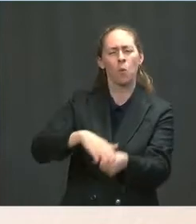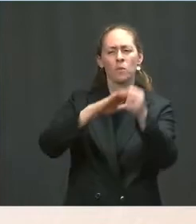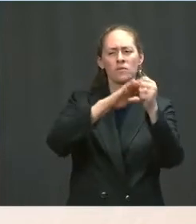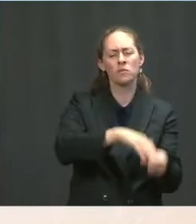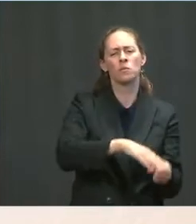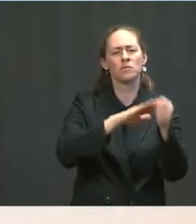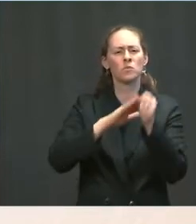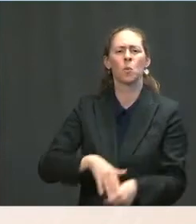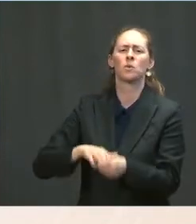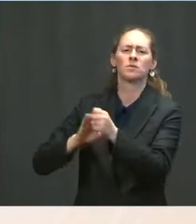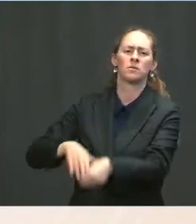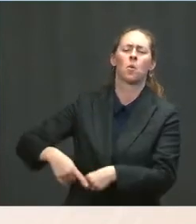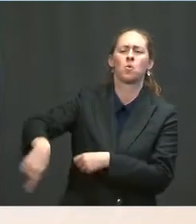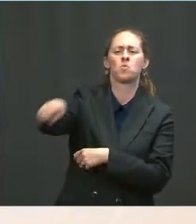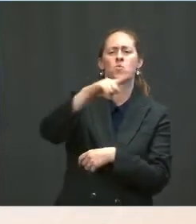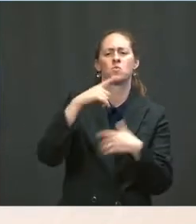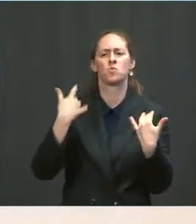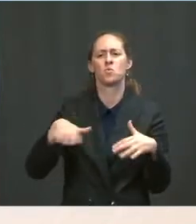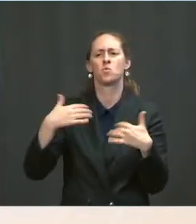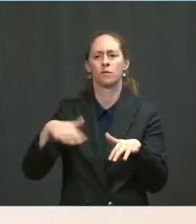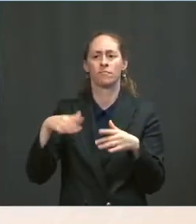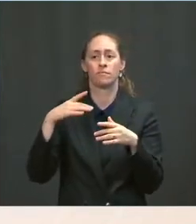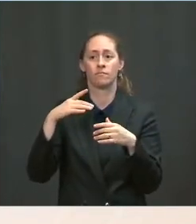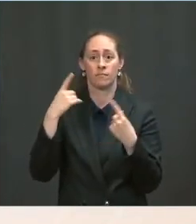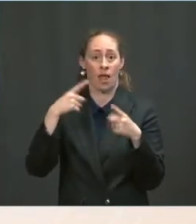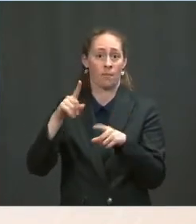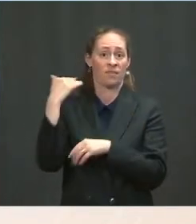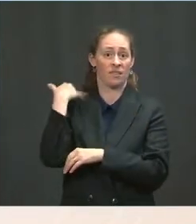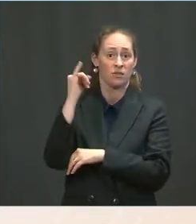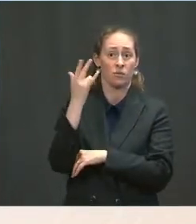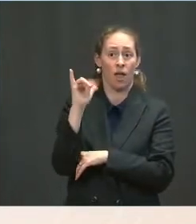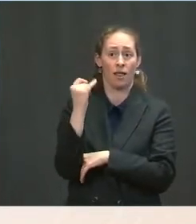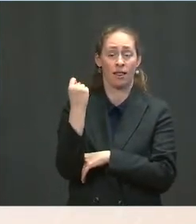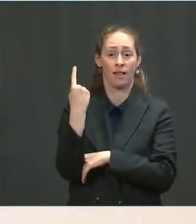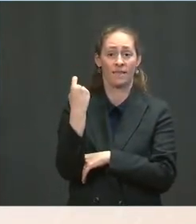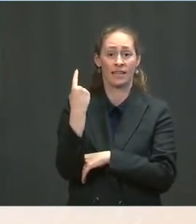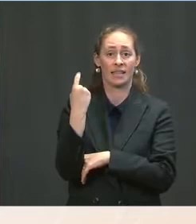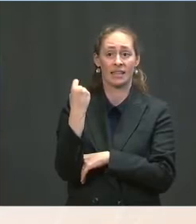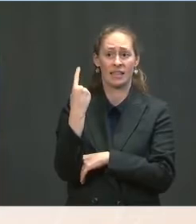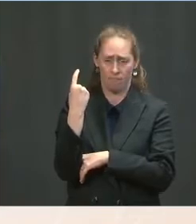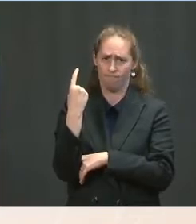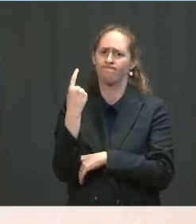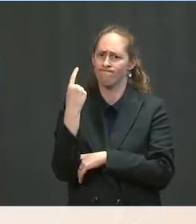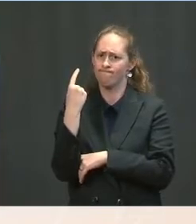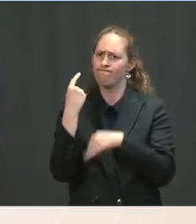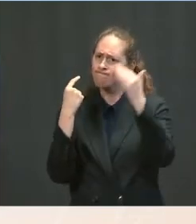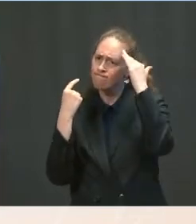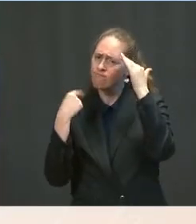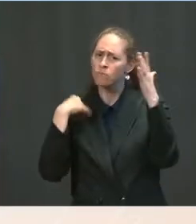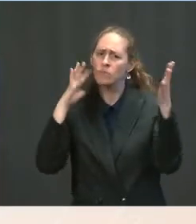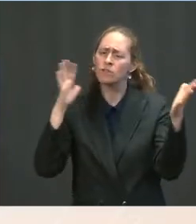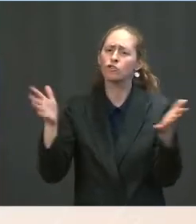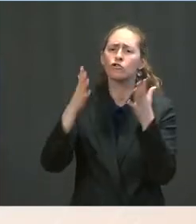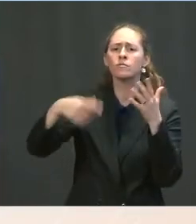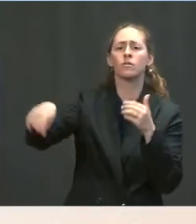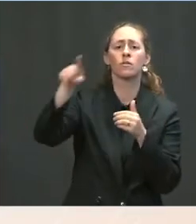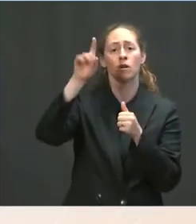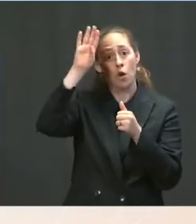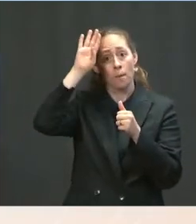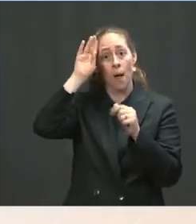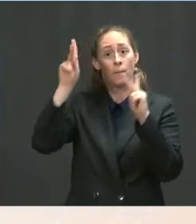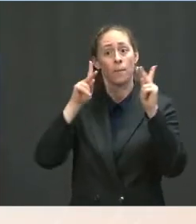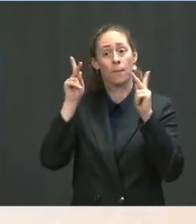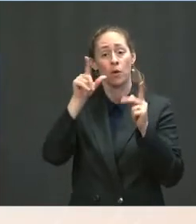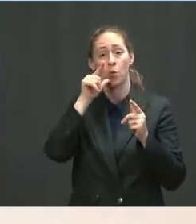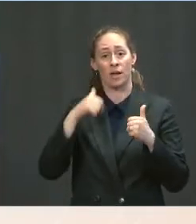that began on July 11th. So we are going to continue to lift up the Cuban people, the Cuban people, and we're going to